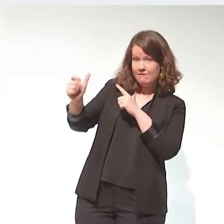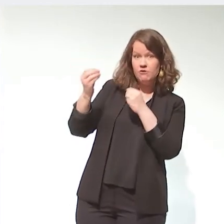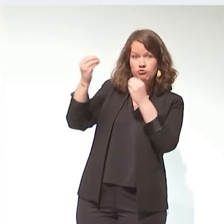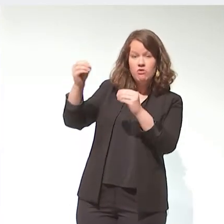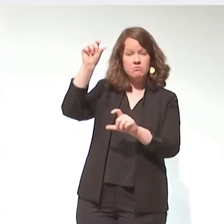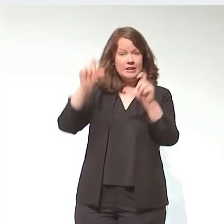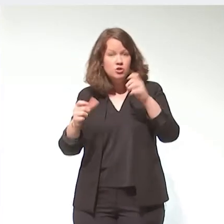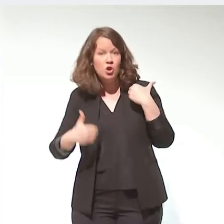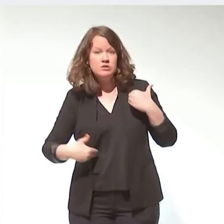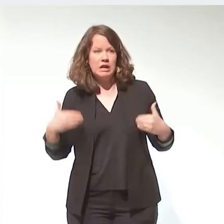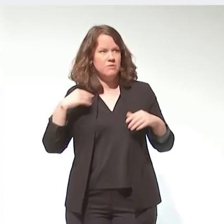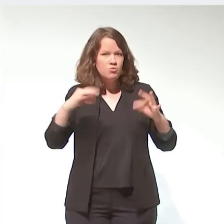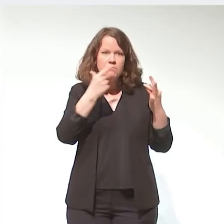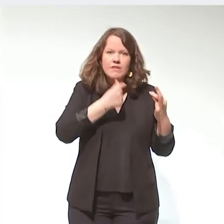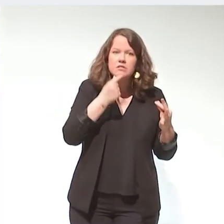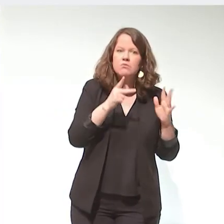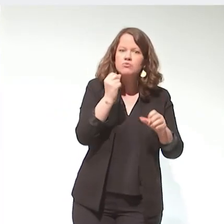and without disabilities.